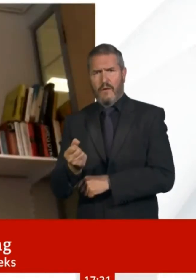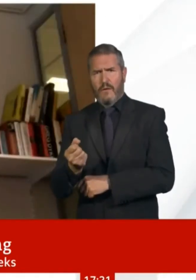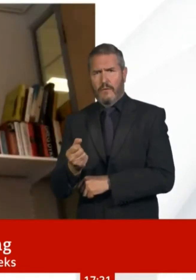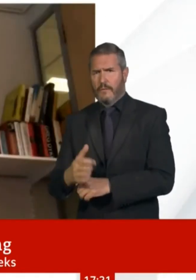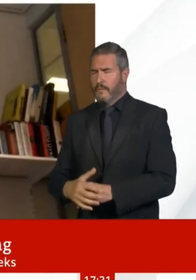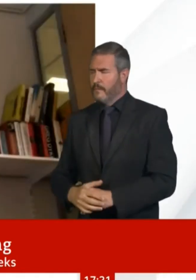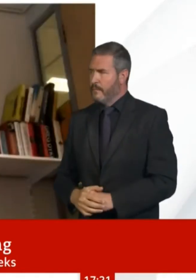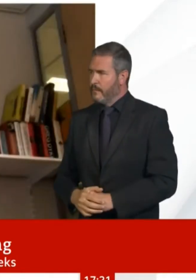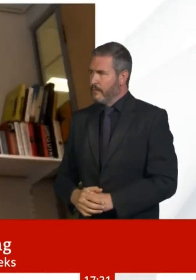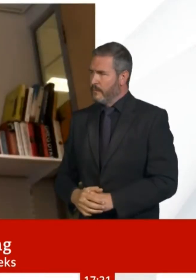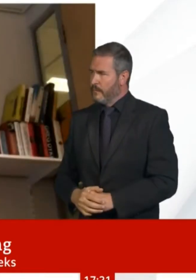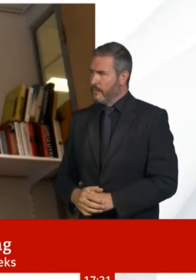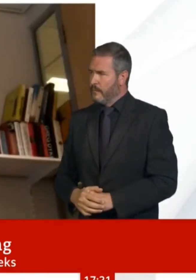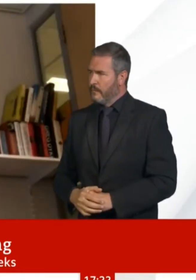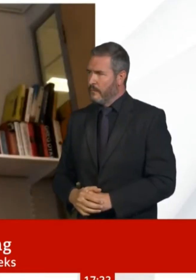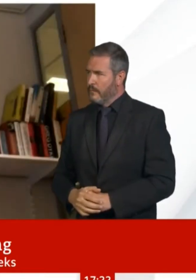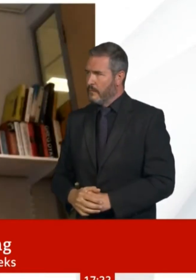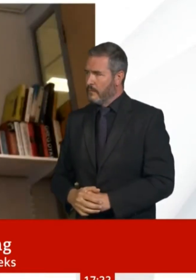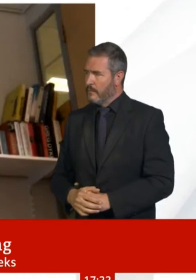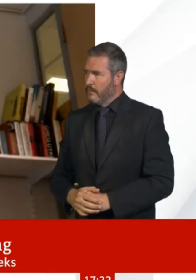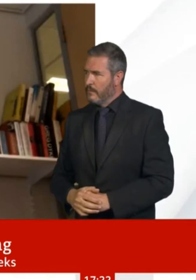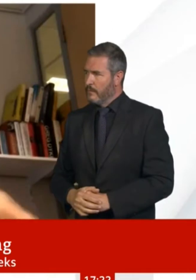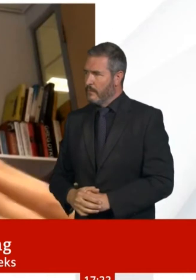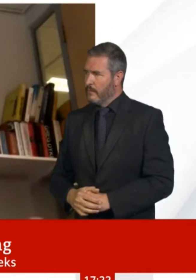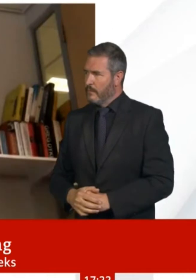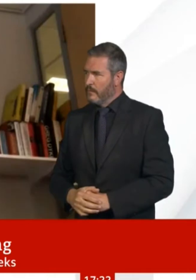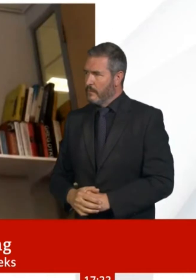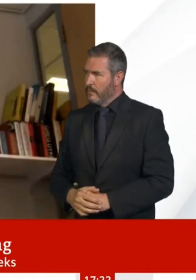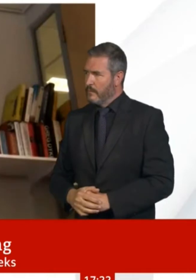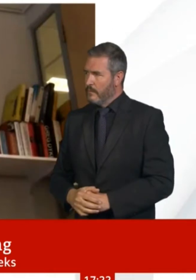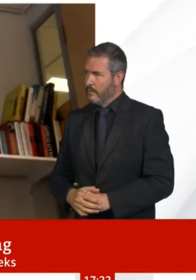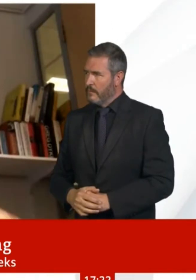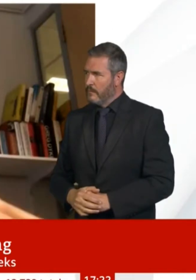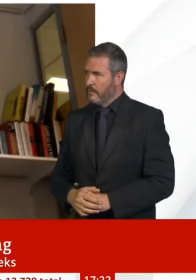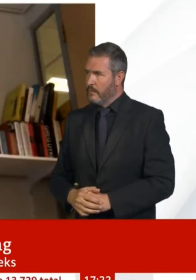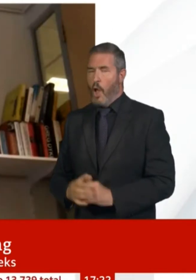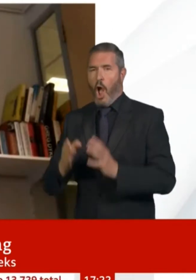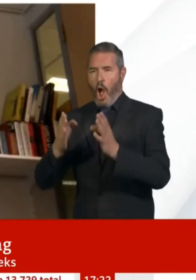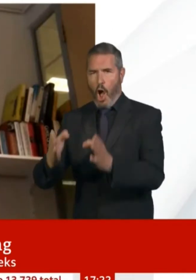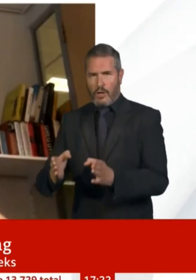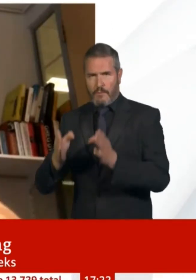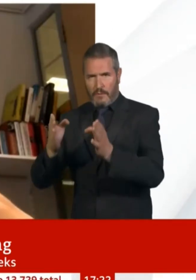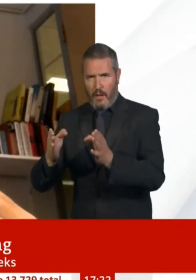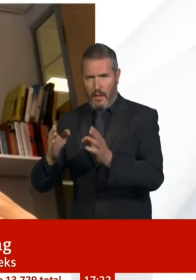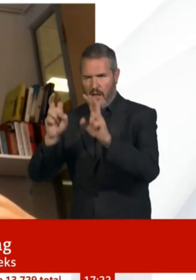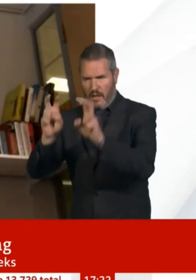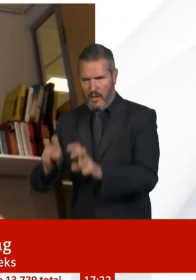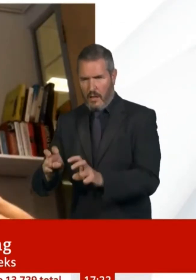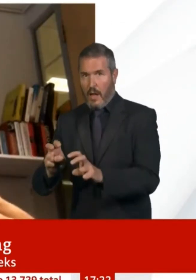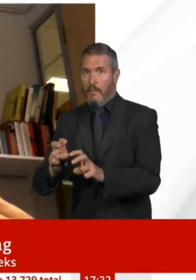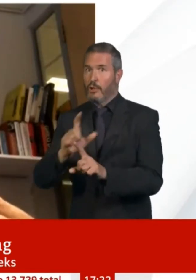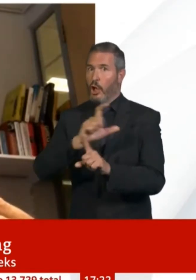cases addition to the number of cases, so that's outside of the hospital setting.